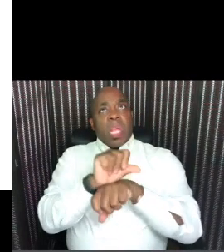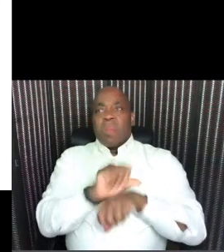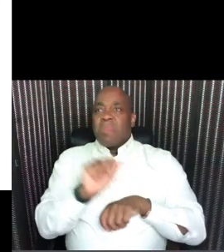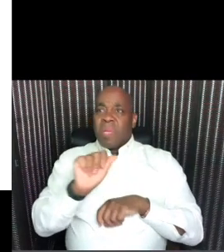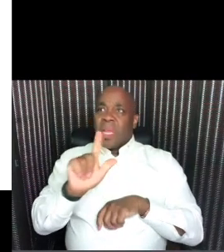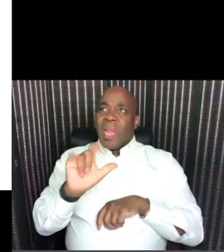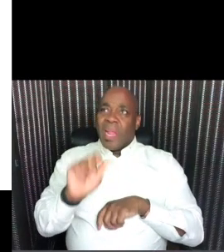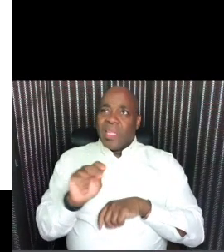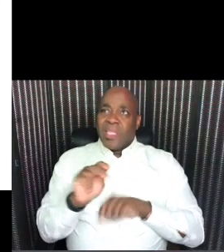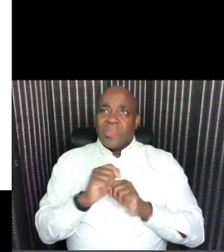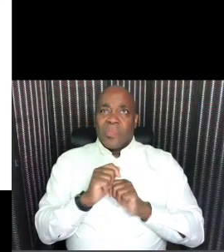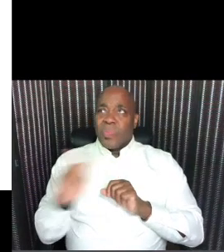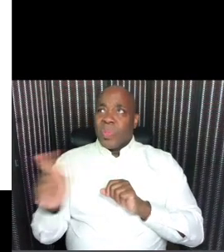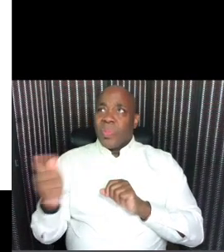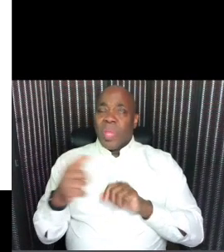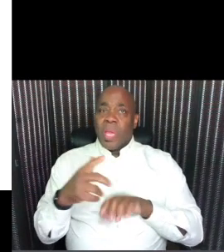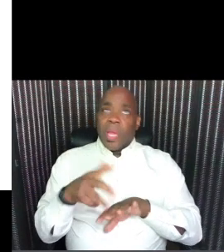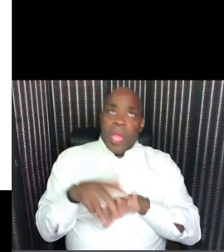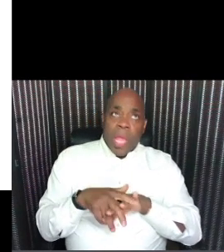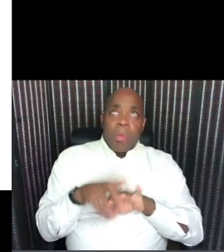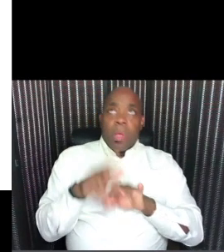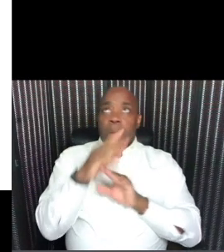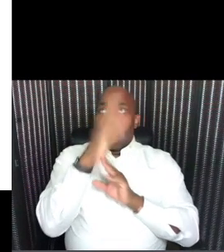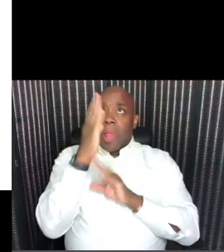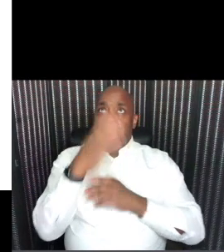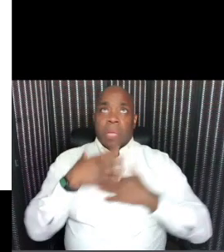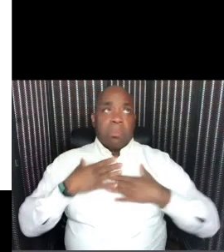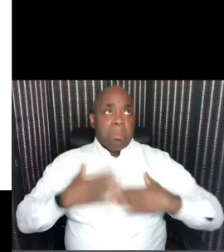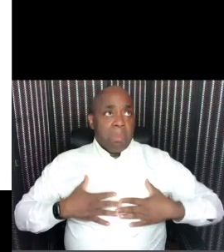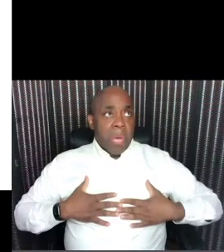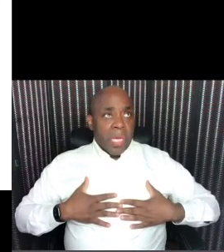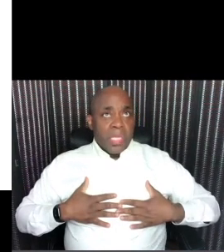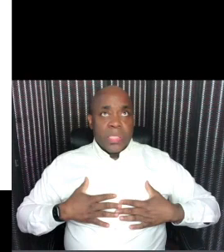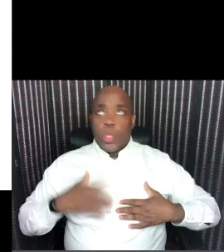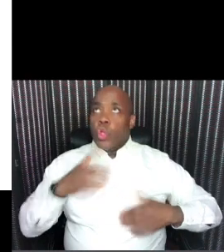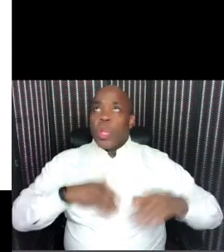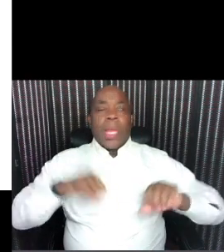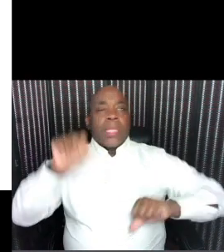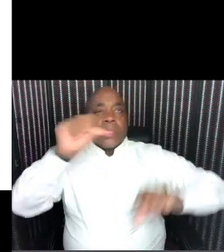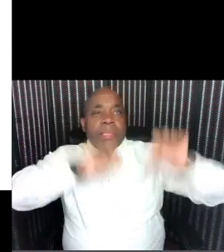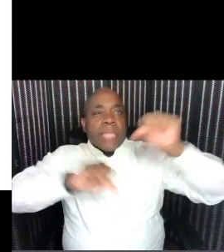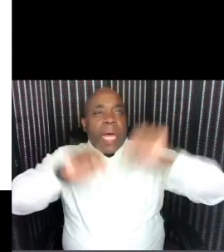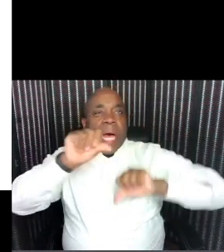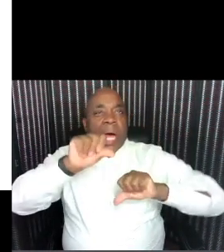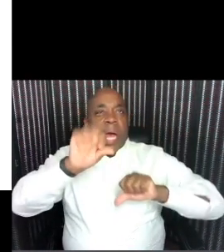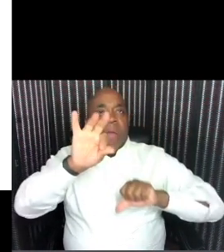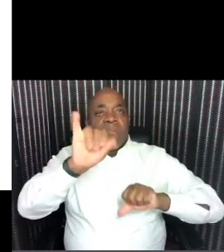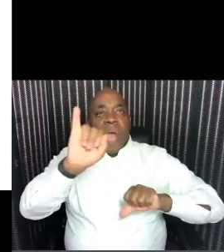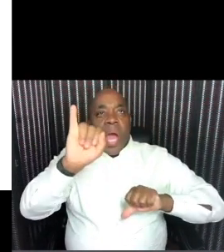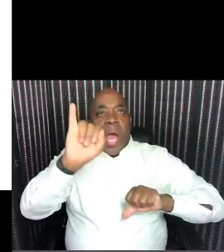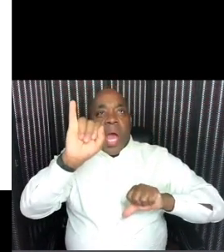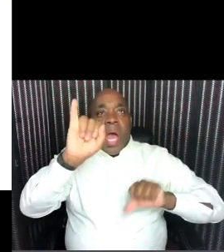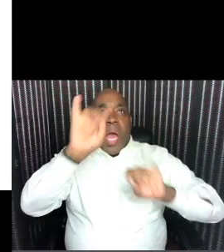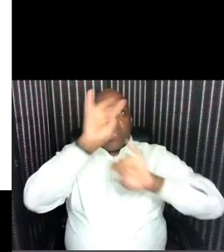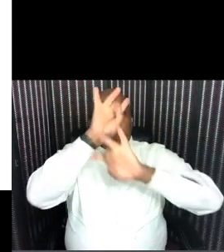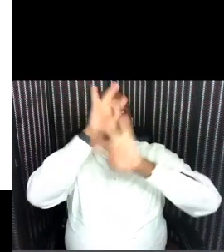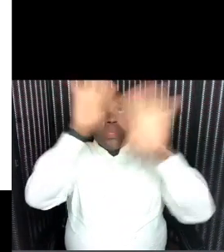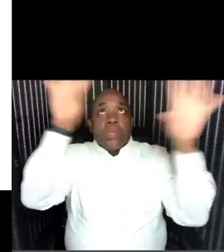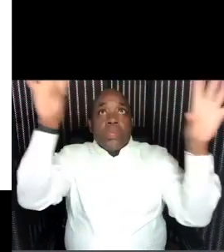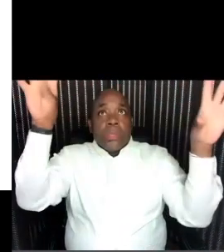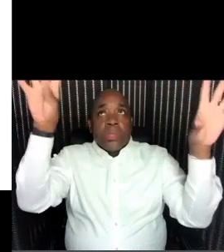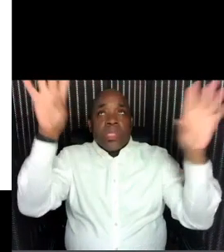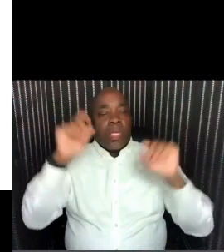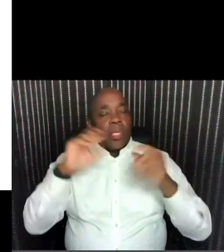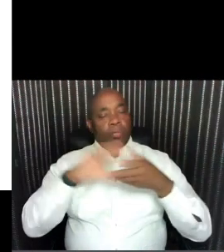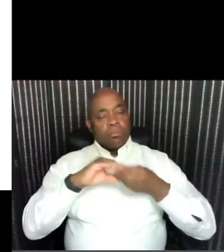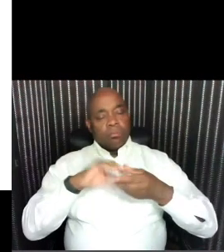they inhabit, that is, Black bodies inhabit a sci-fi nightmare, right? He talks about their official histories